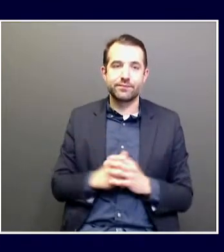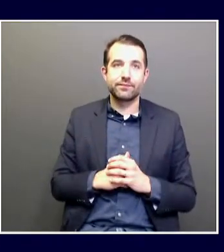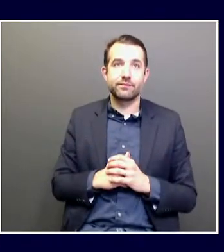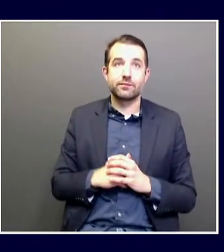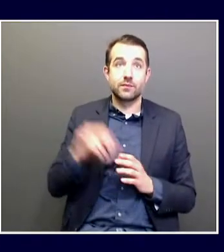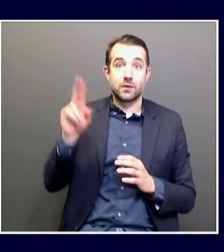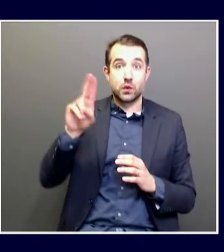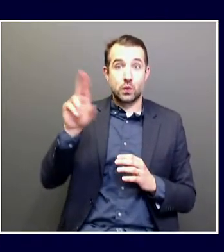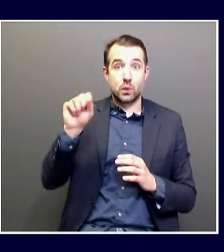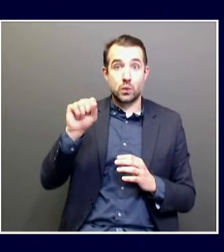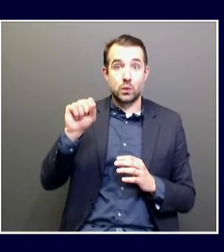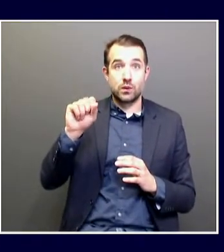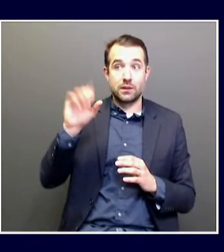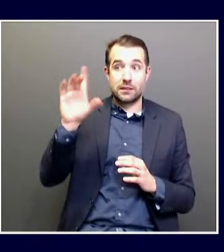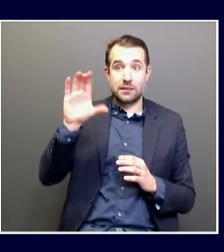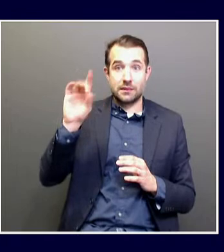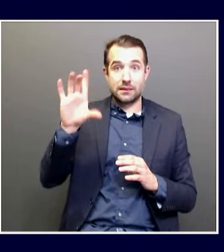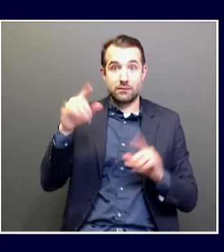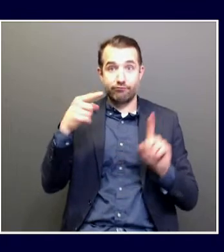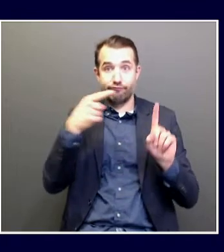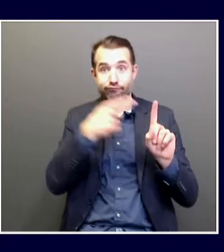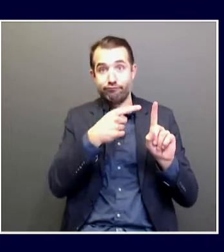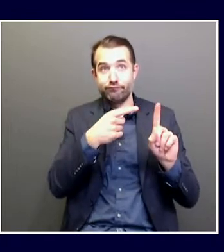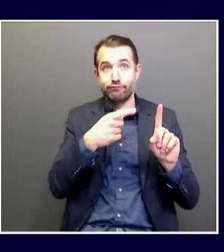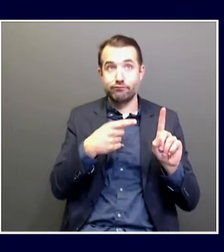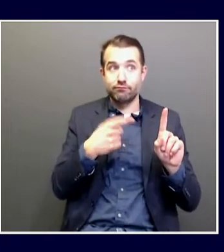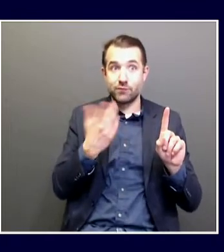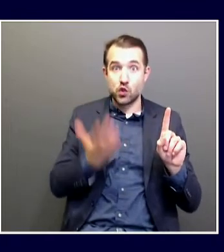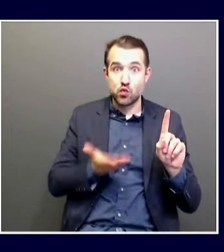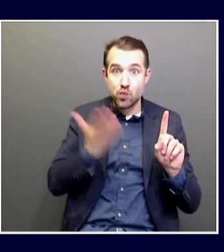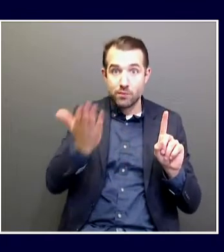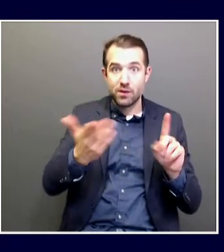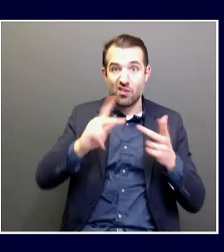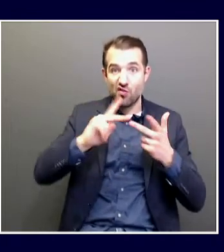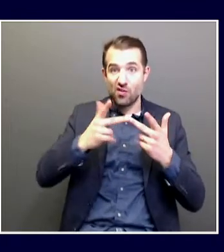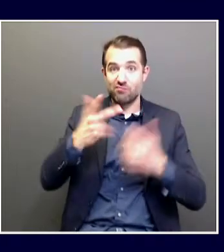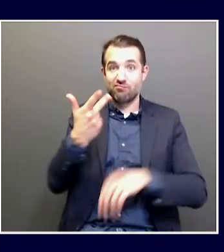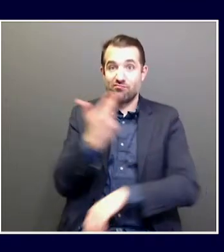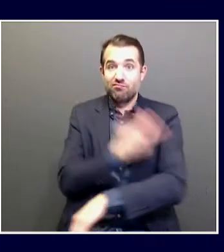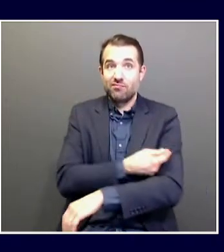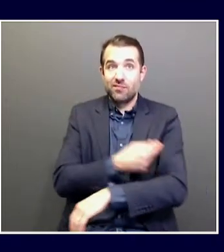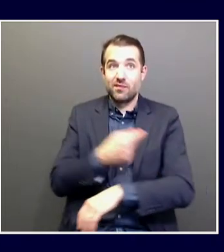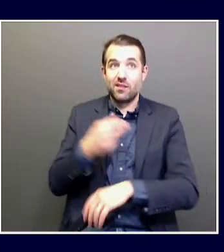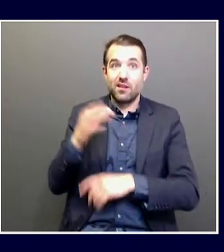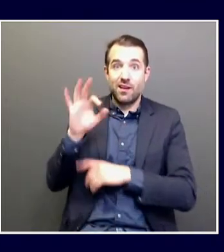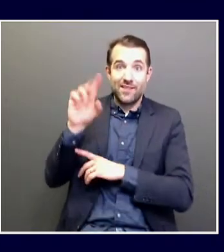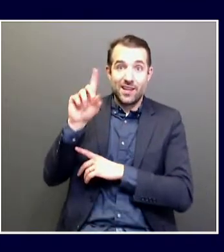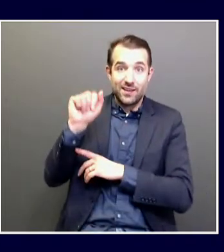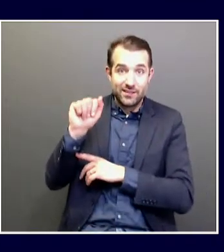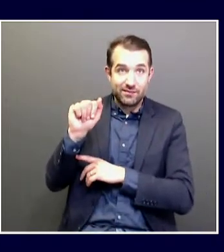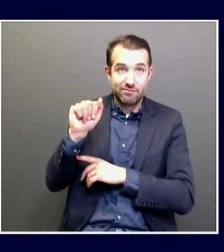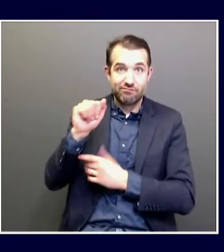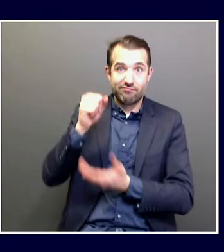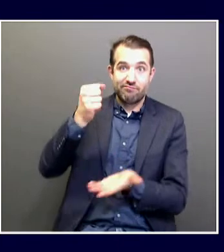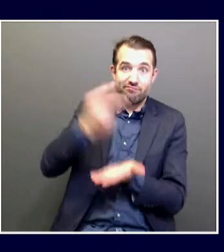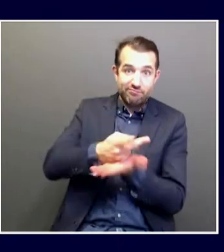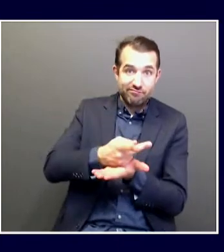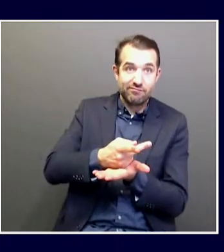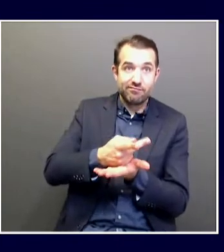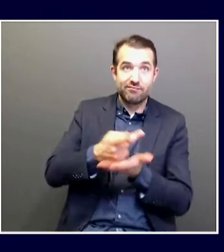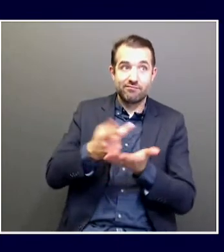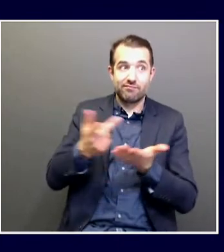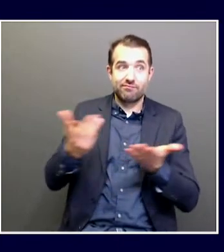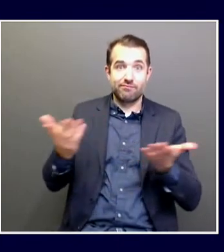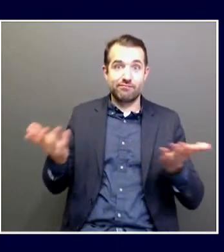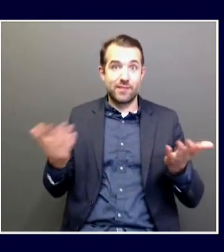by the UFDA and provided by the US government. They have a strong and direct clinical benefit. We're not going to stand in the way of Mainers